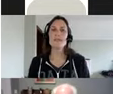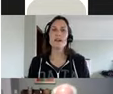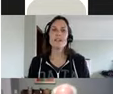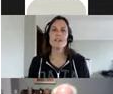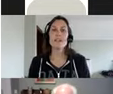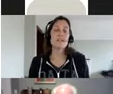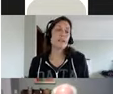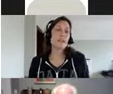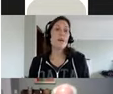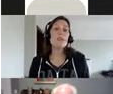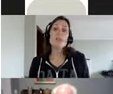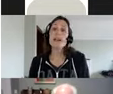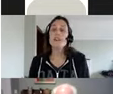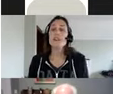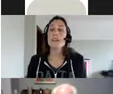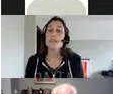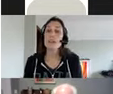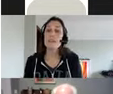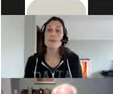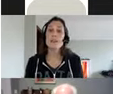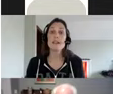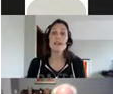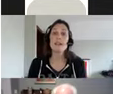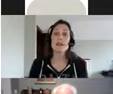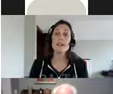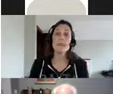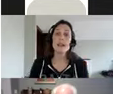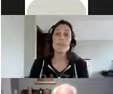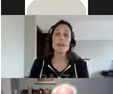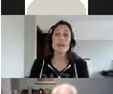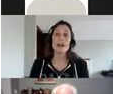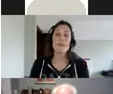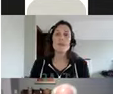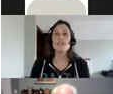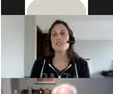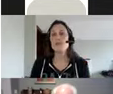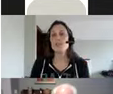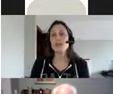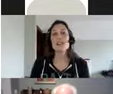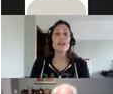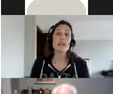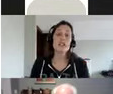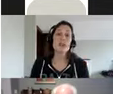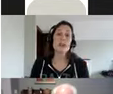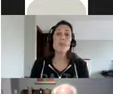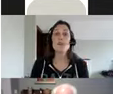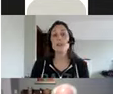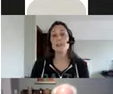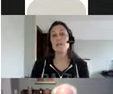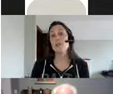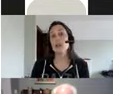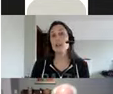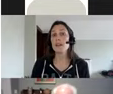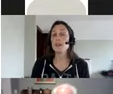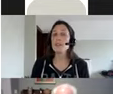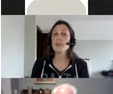in a different context. How would you calculate something like point density for a heat map? You have to choose. Are you calculating in screen coordinates